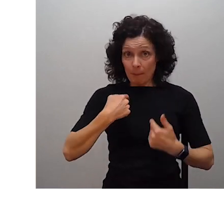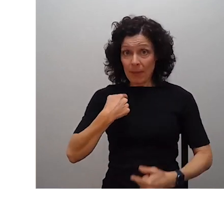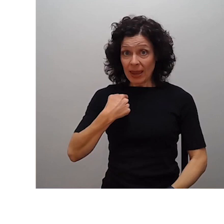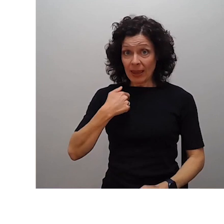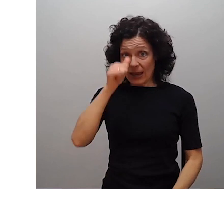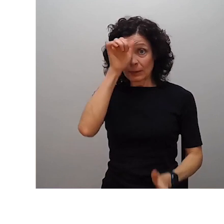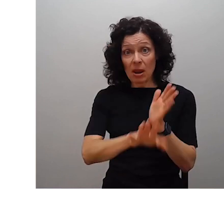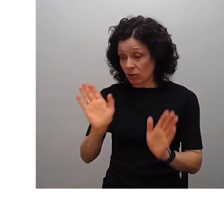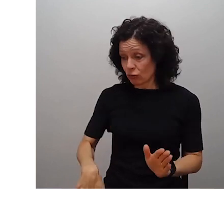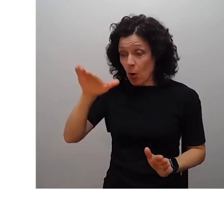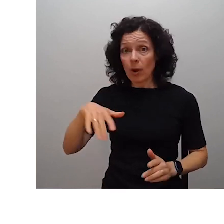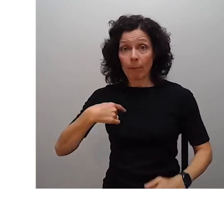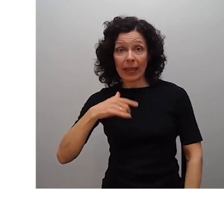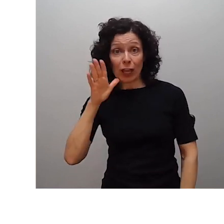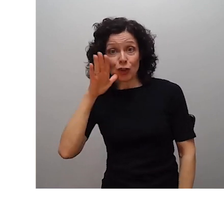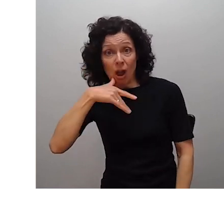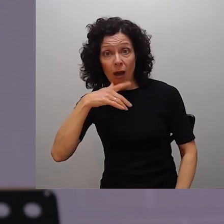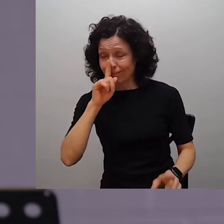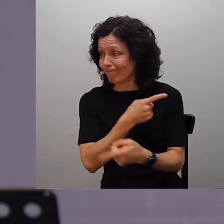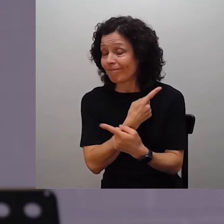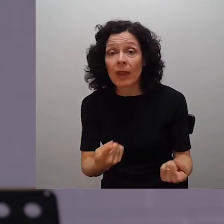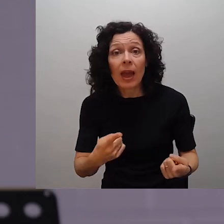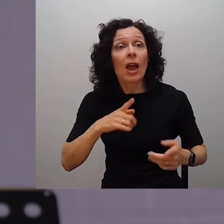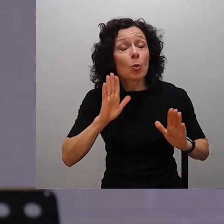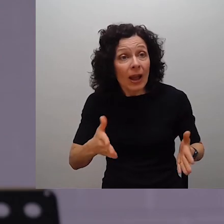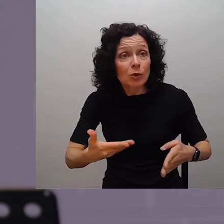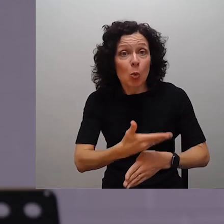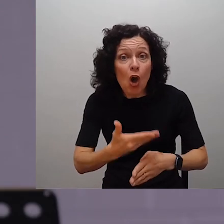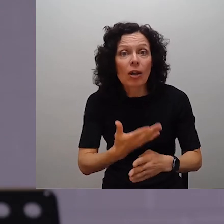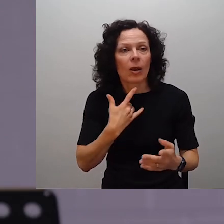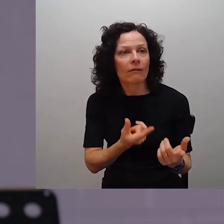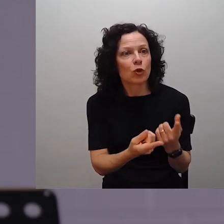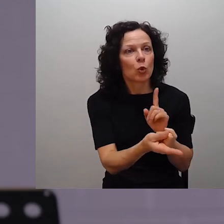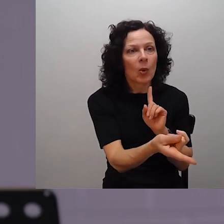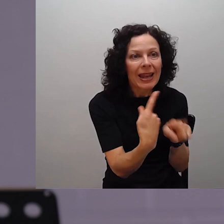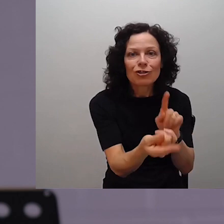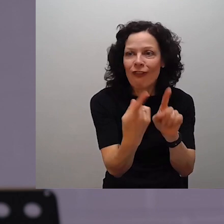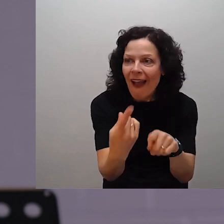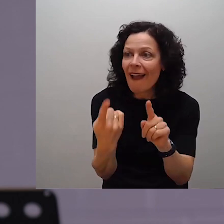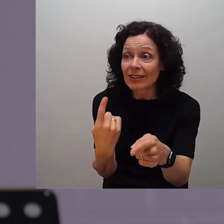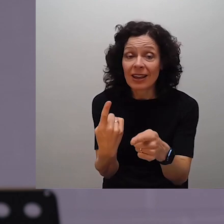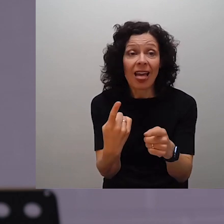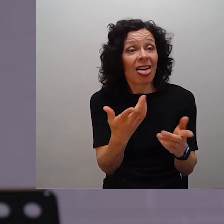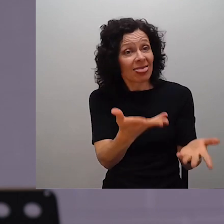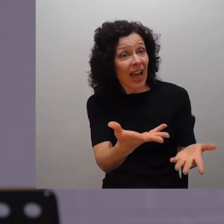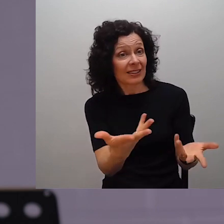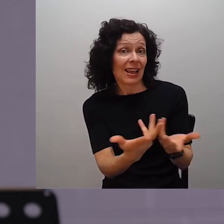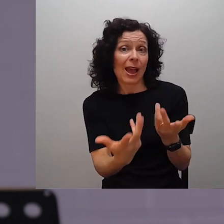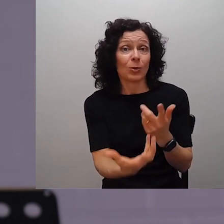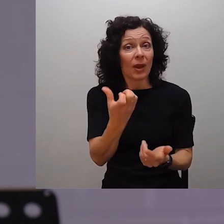be shy. You couldn't, because you had to work, you had to interact, and like that's how you get